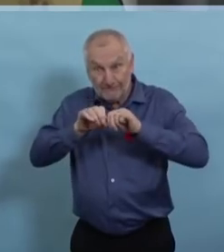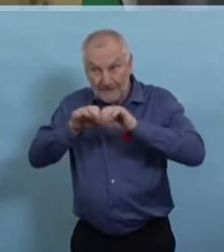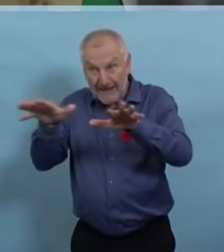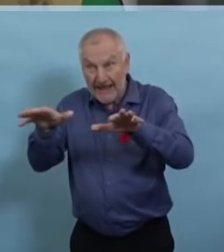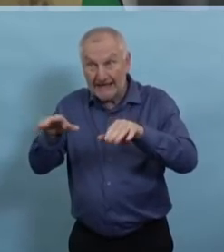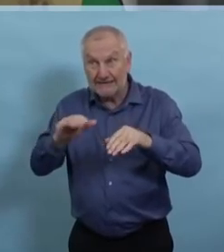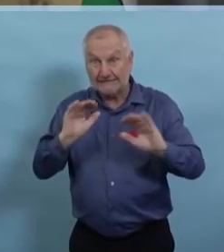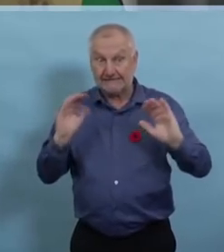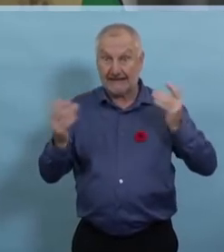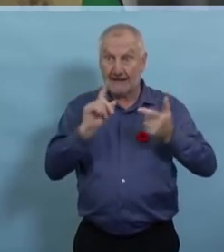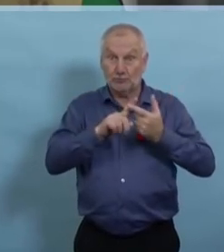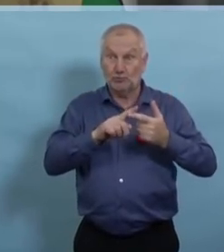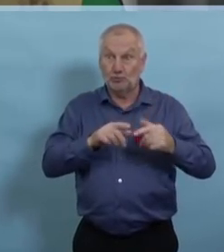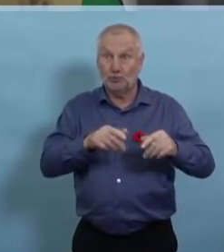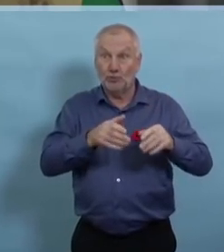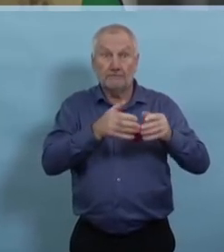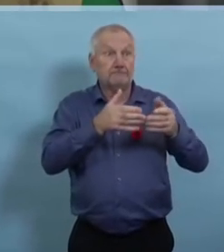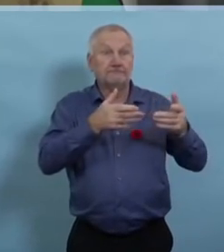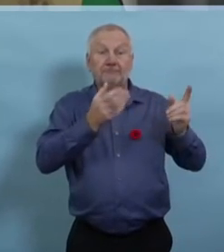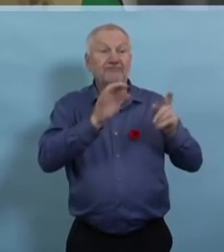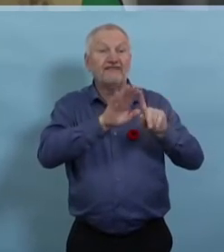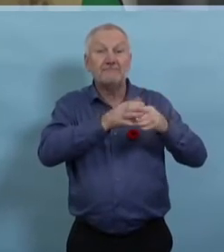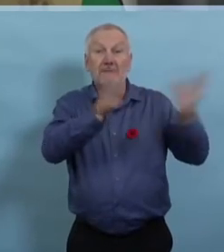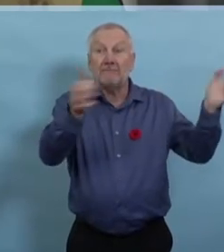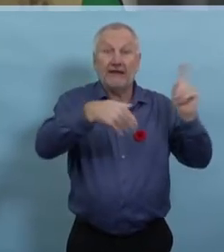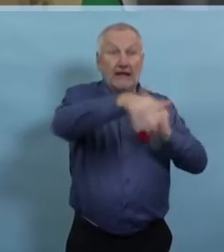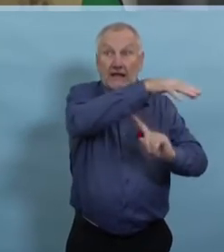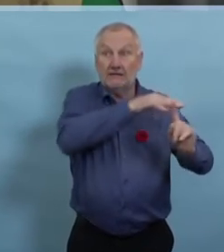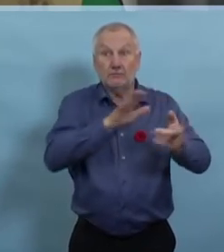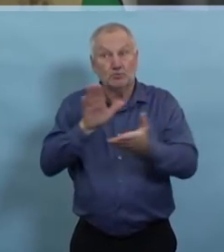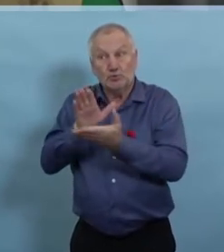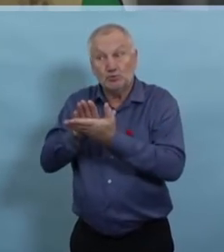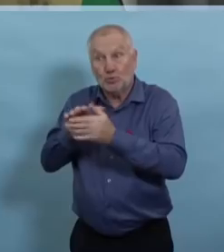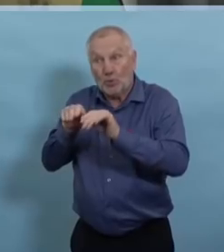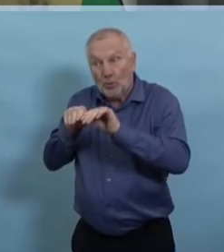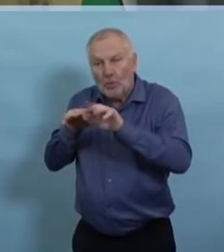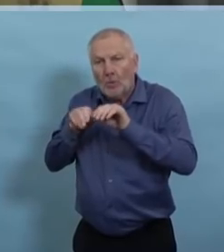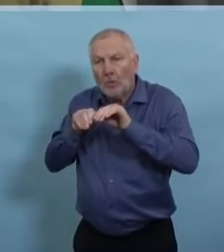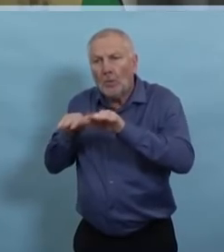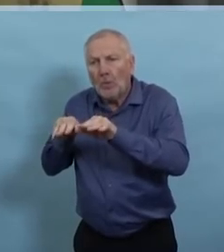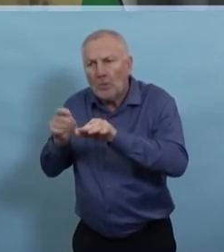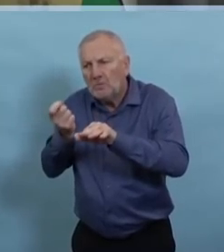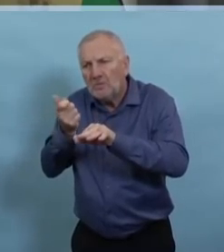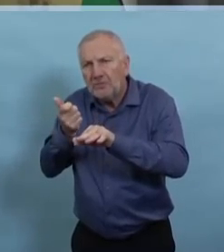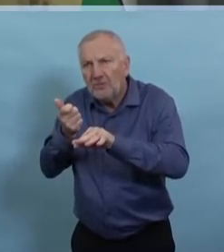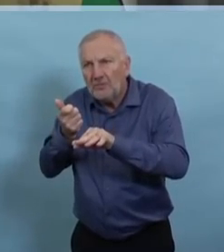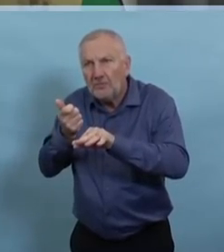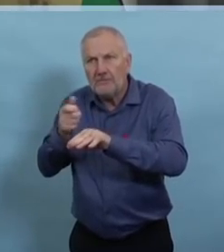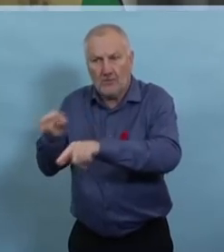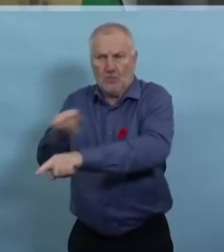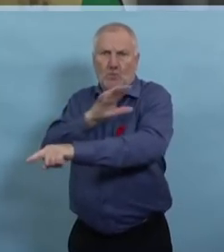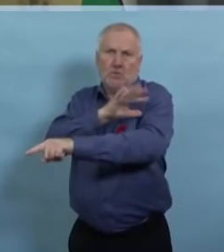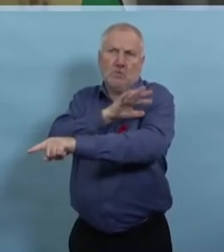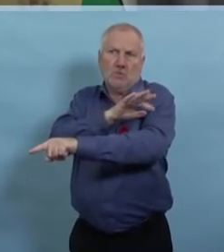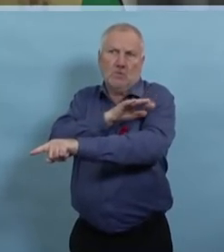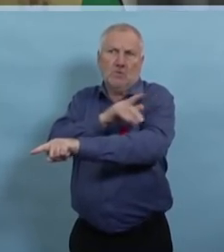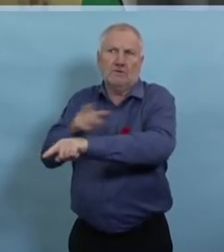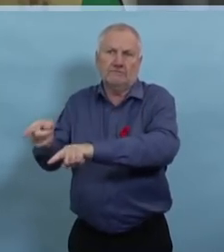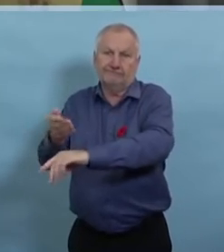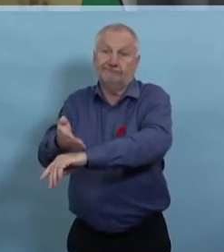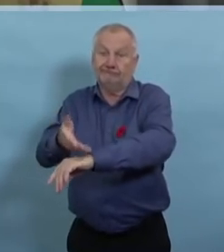generally has been relatively low. And that's a direct credit to those who are working in our